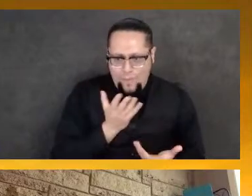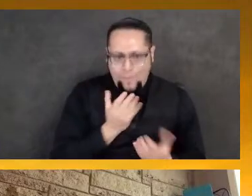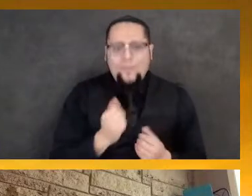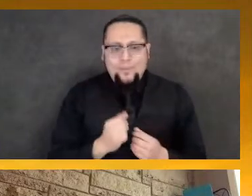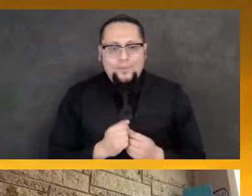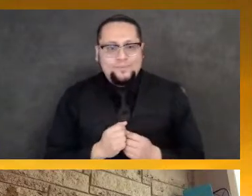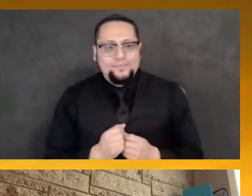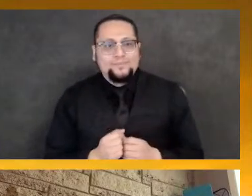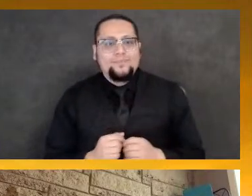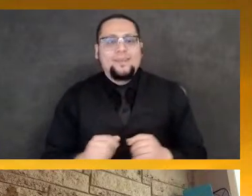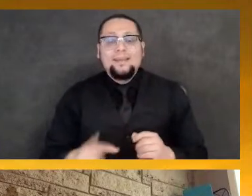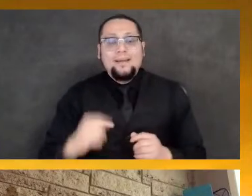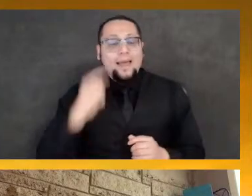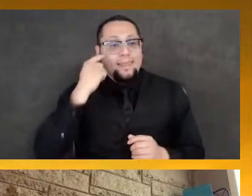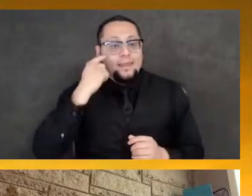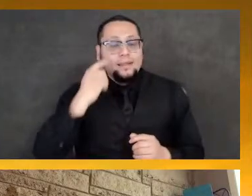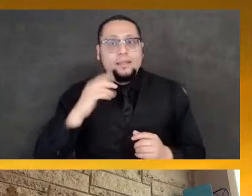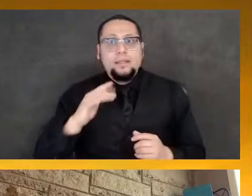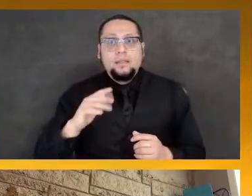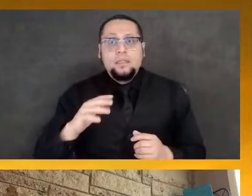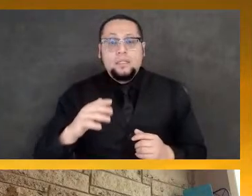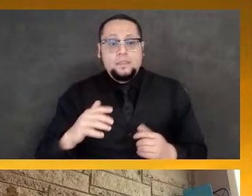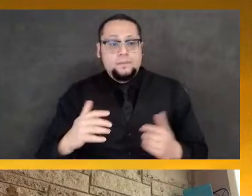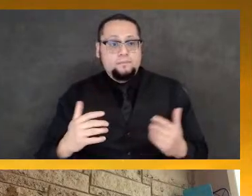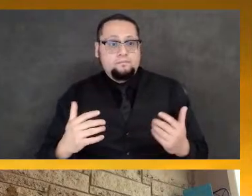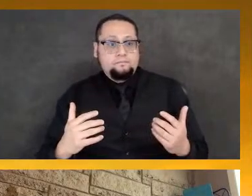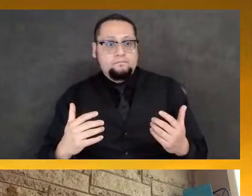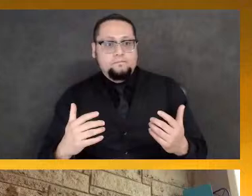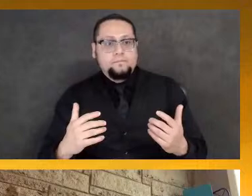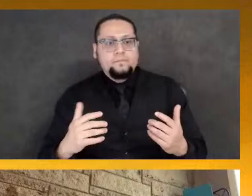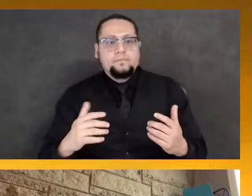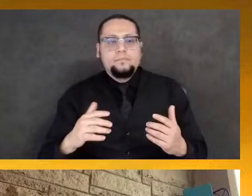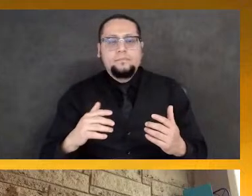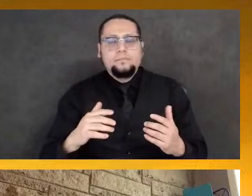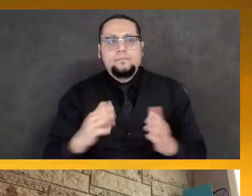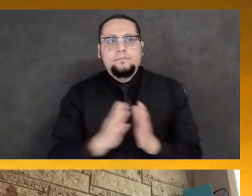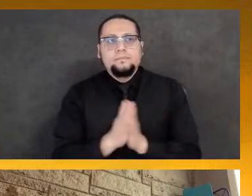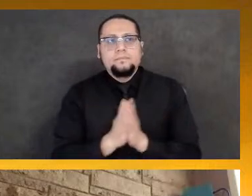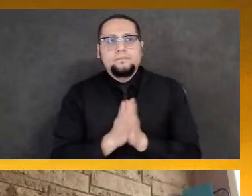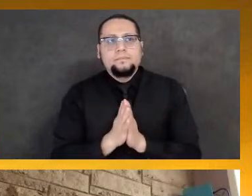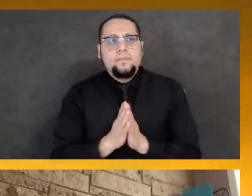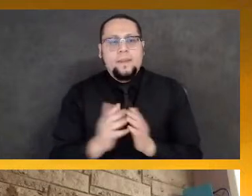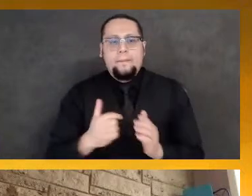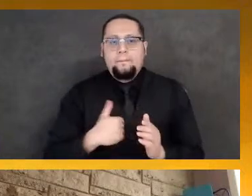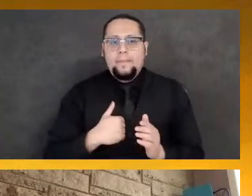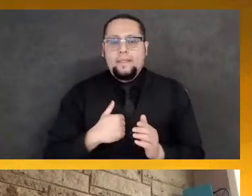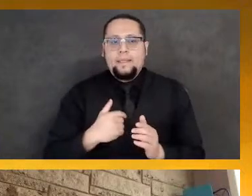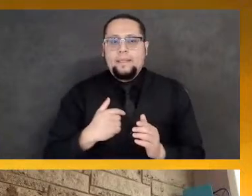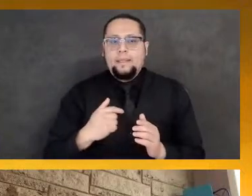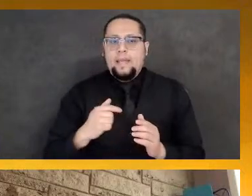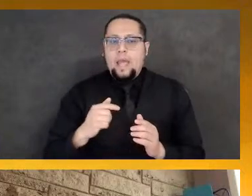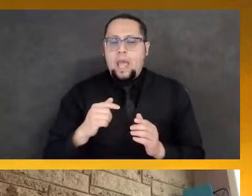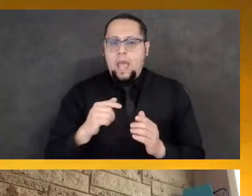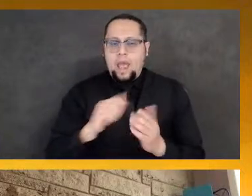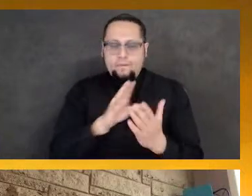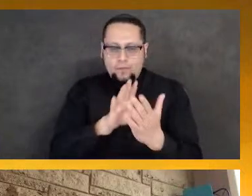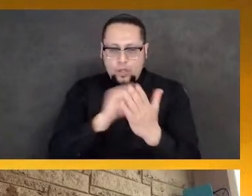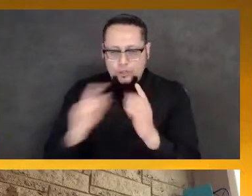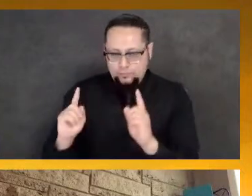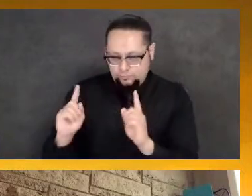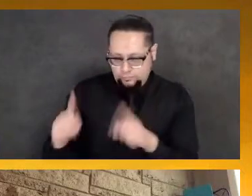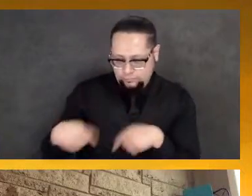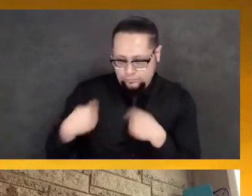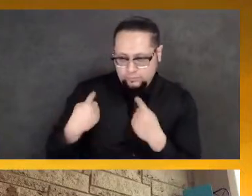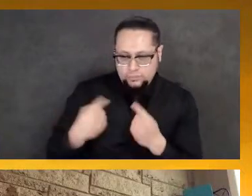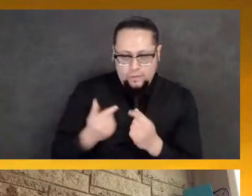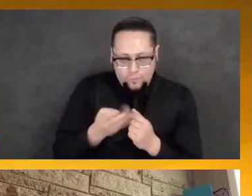So I think there's a bit of things that I picked up on in the conversation so far. So thank you all